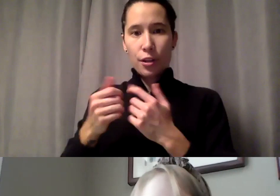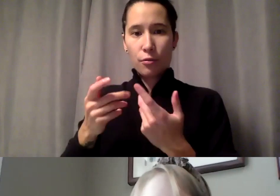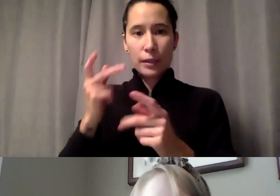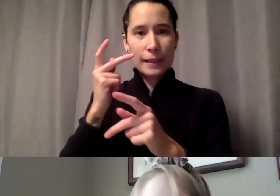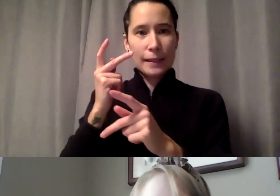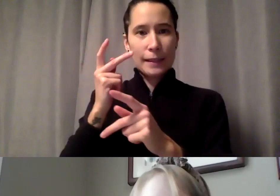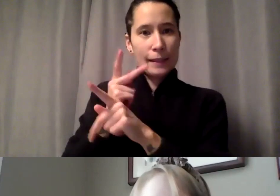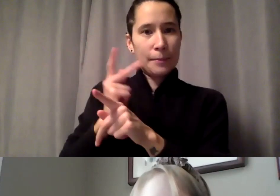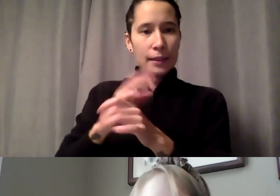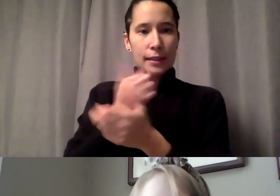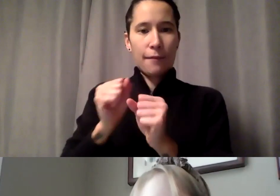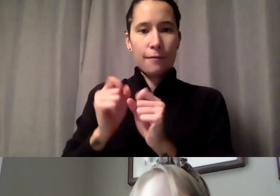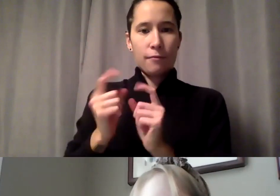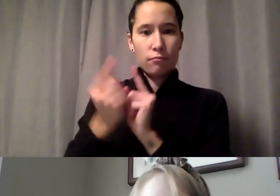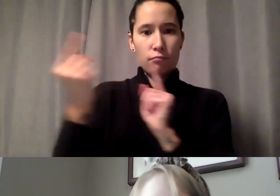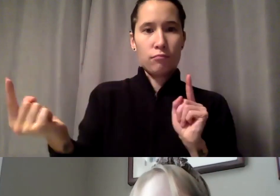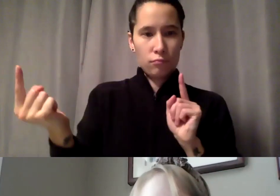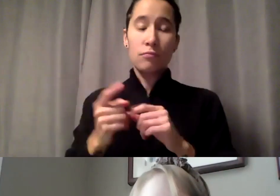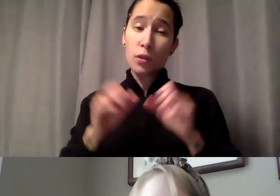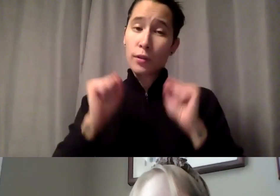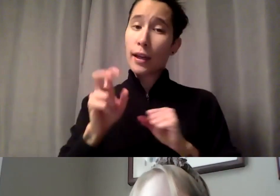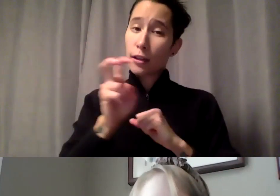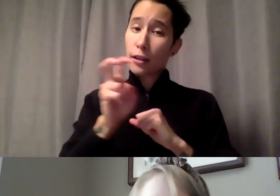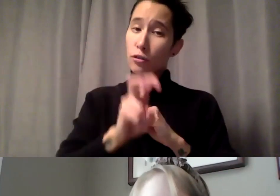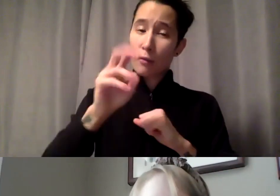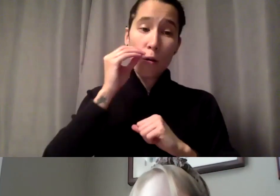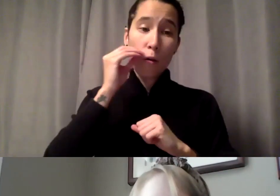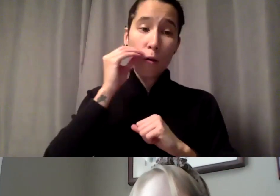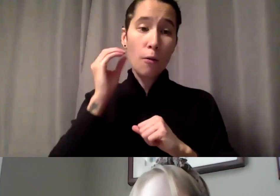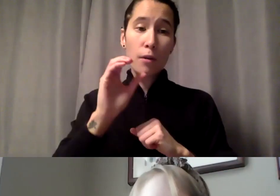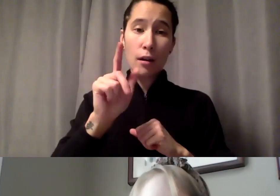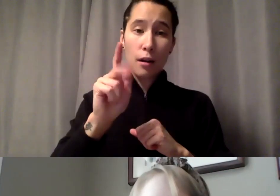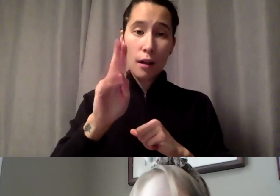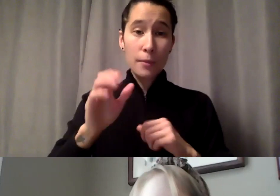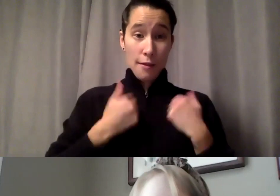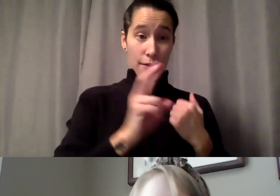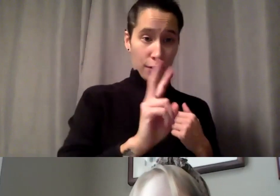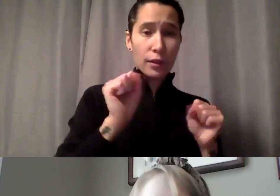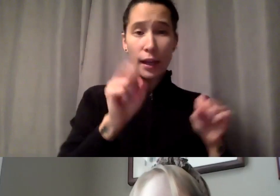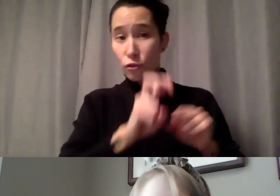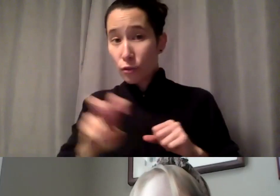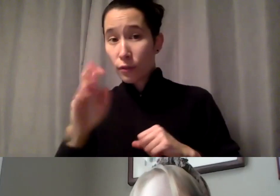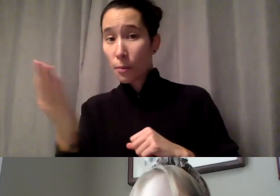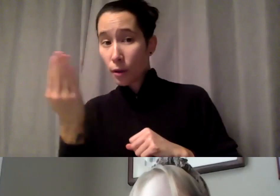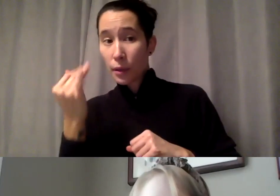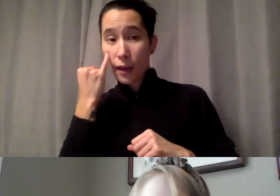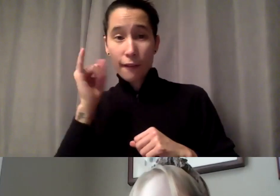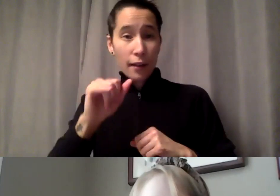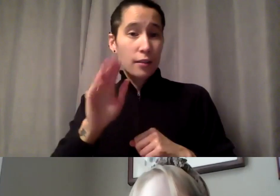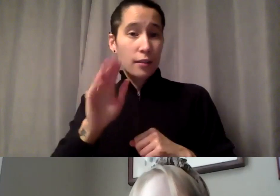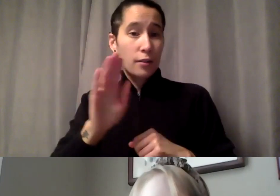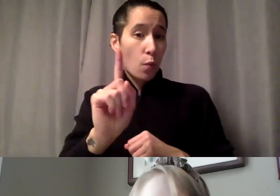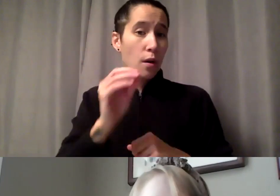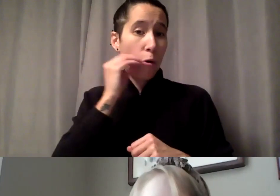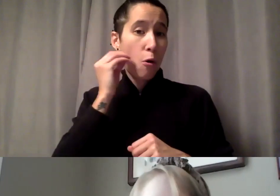important. And yes, you can travel to, if you live in Vancouver, you can travel to Burnaby if that's where your home club is.